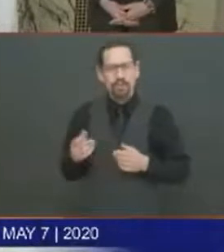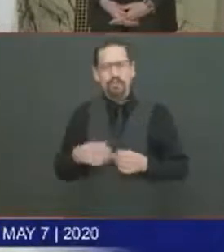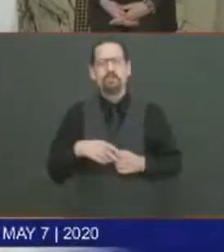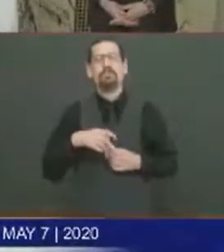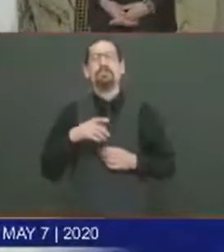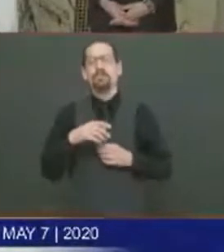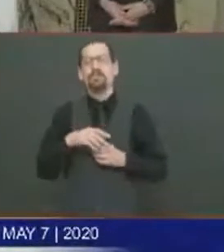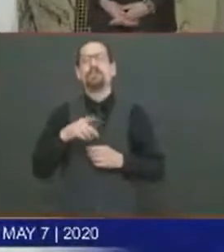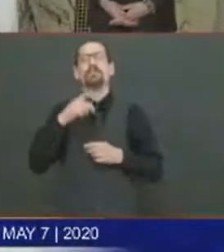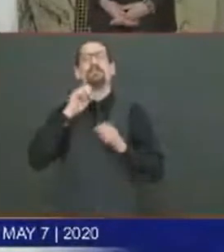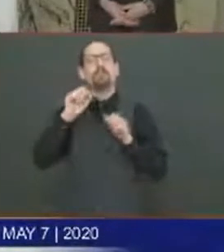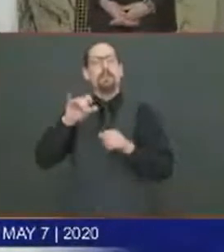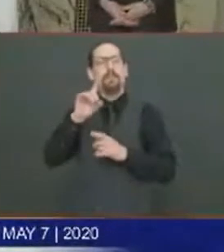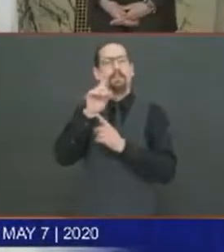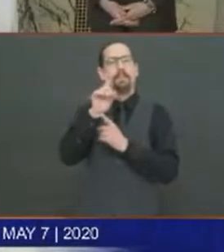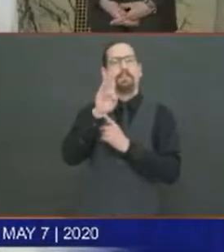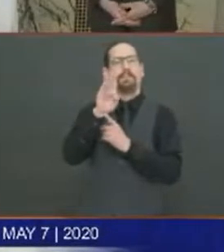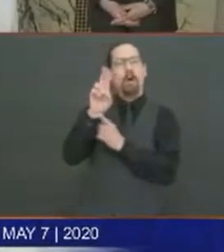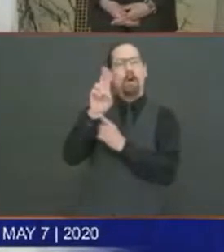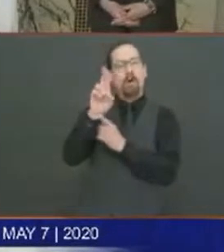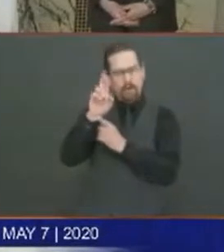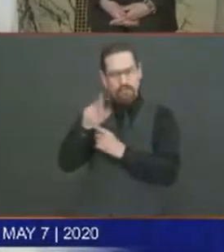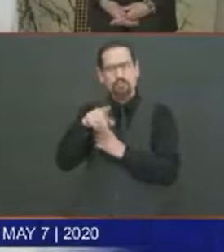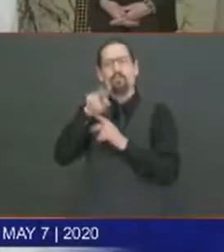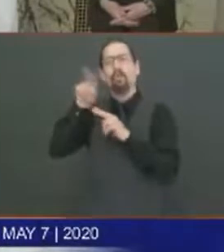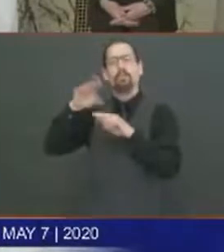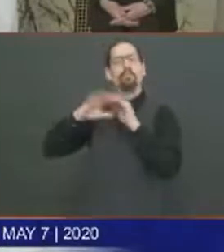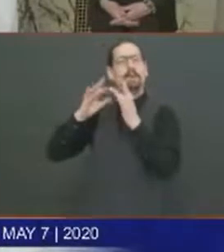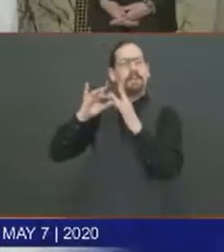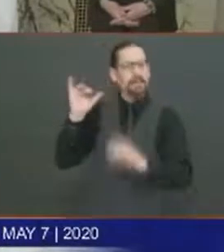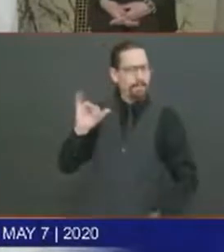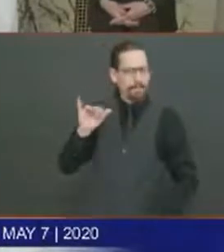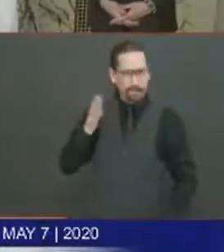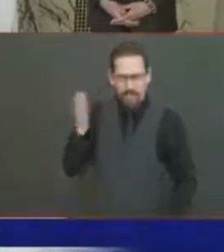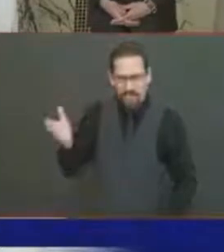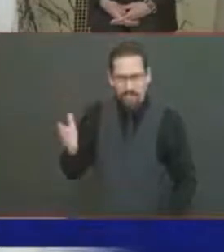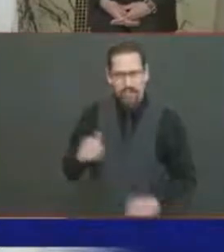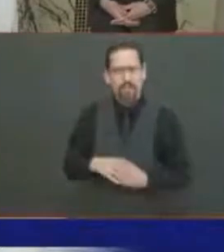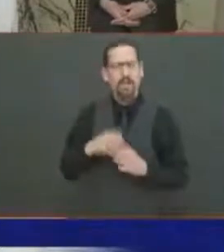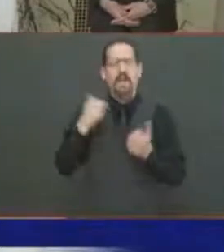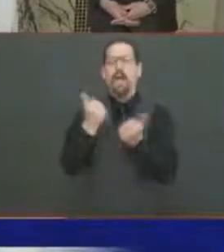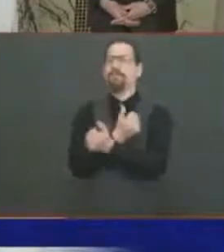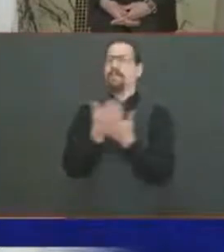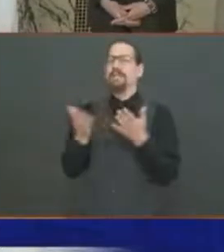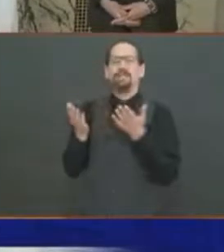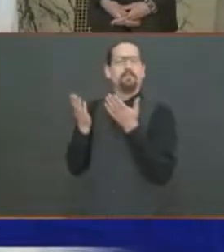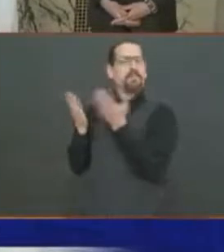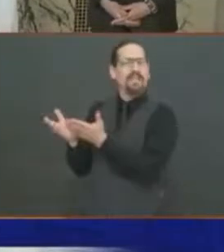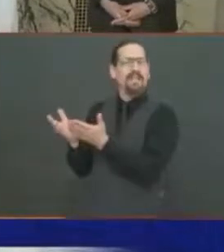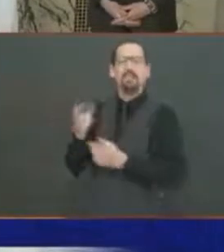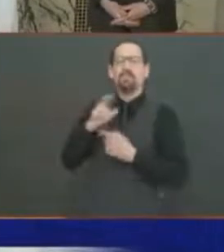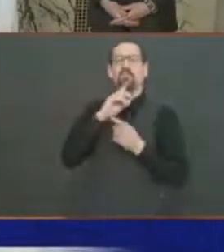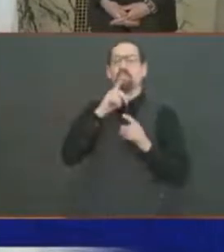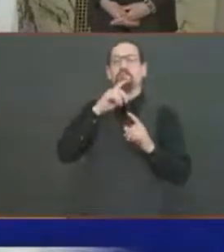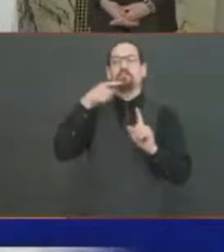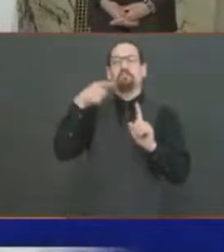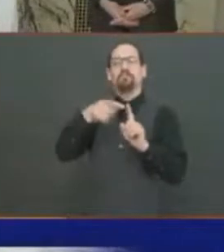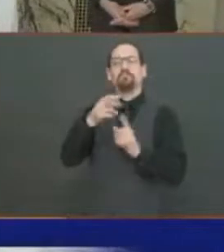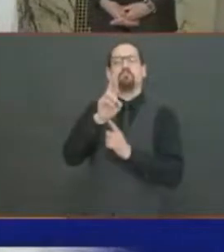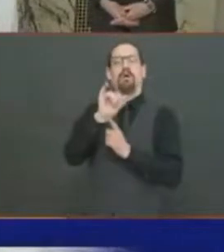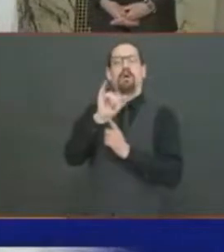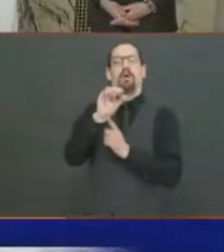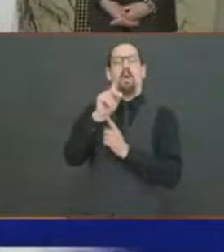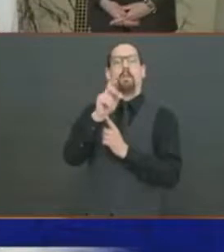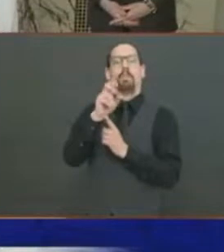our best to have everything on reopeningri.com. It is impossible for me to stand up here and go through every what if.